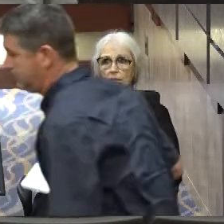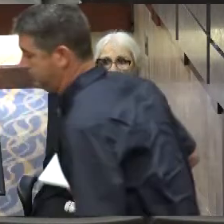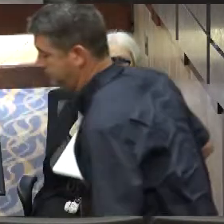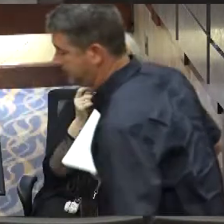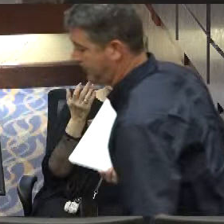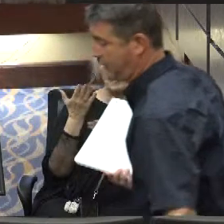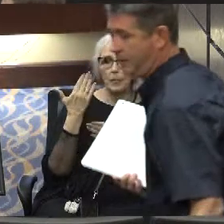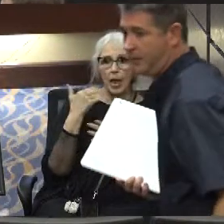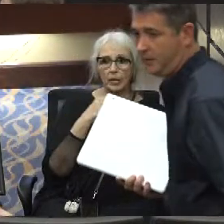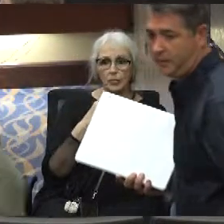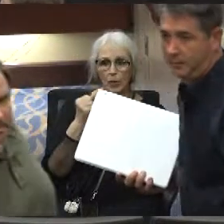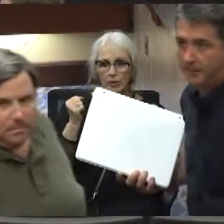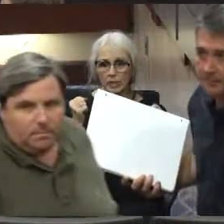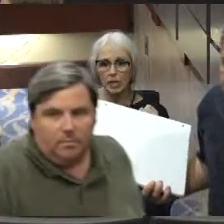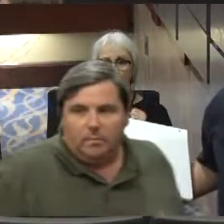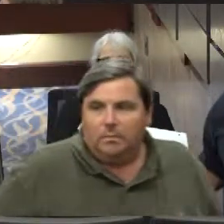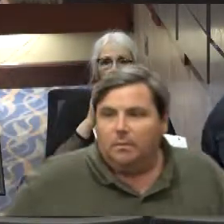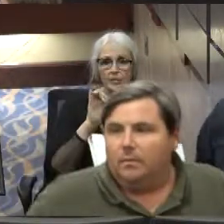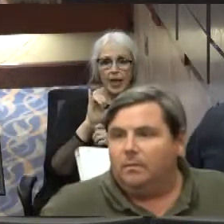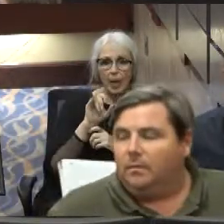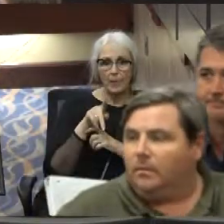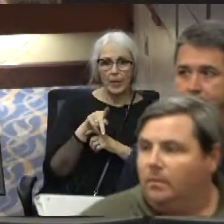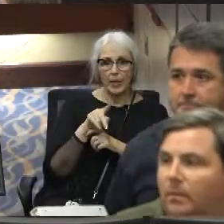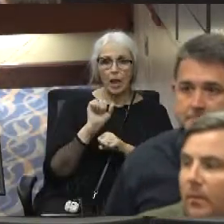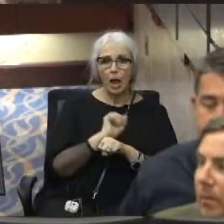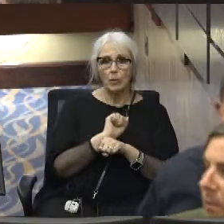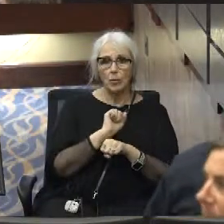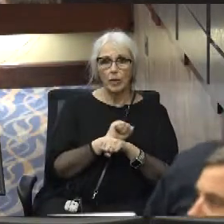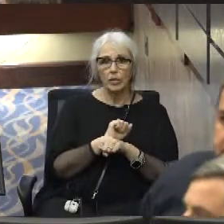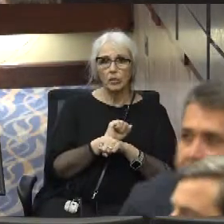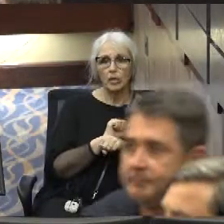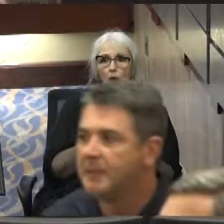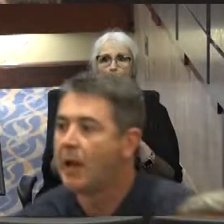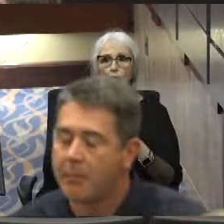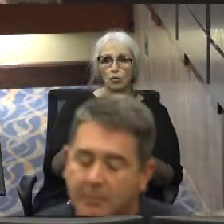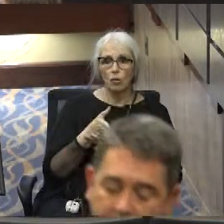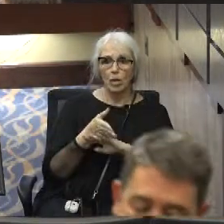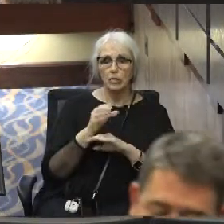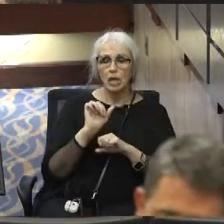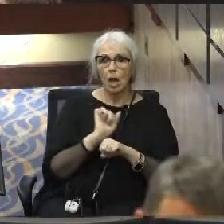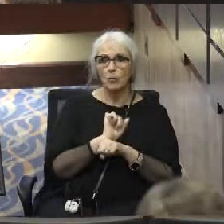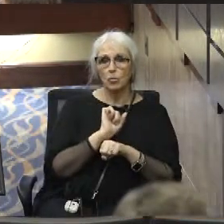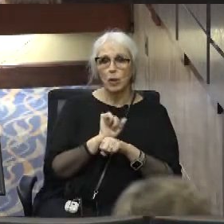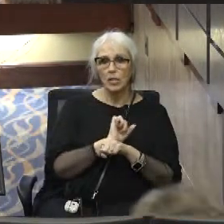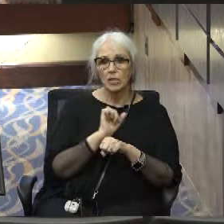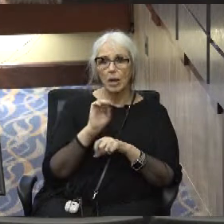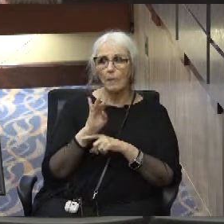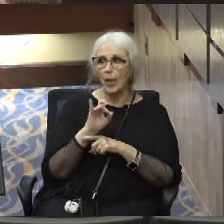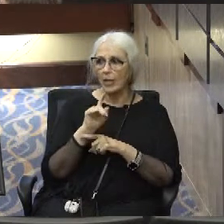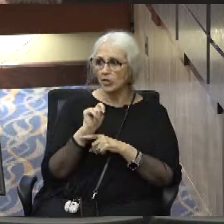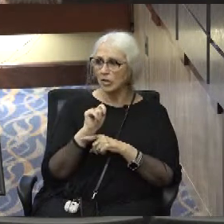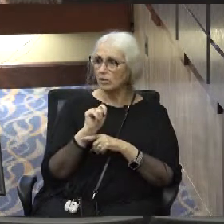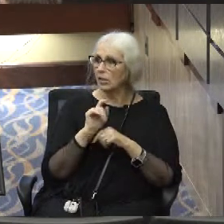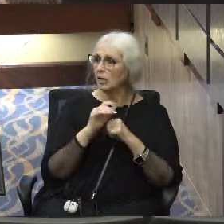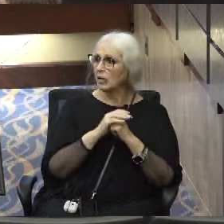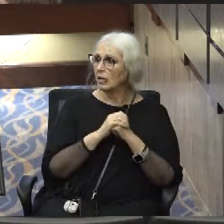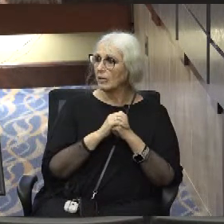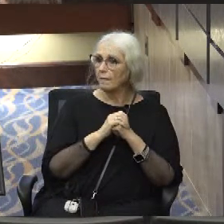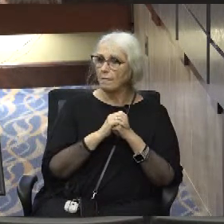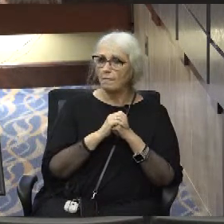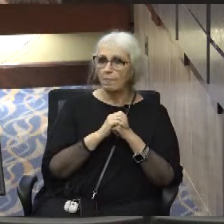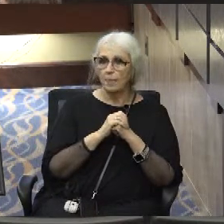past, present, and future aspects of the CIP and operating budget for all city operations and the budget calendar. Nicholas Sharpie is here to present